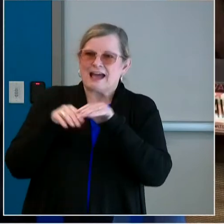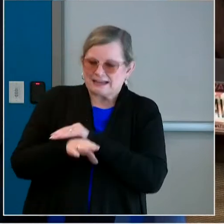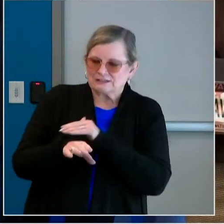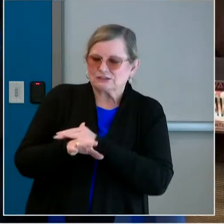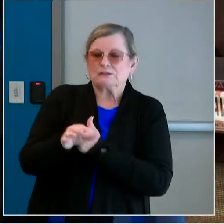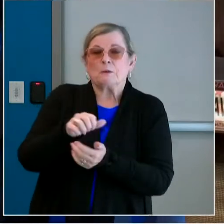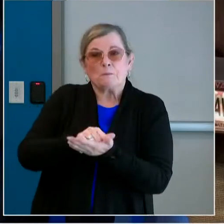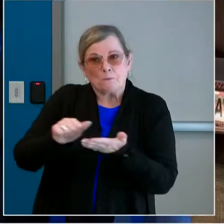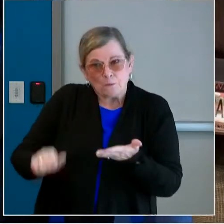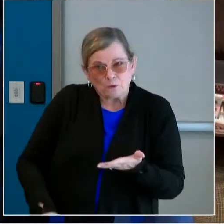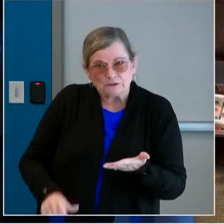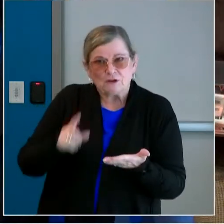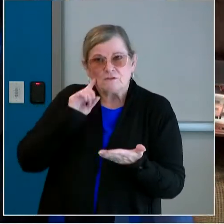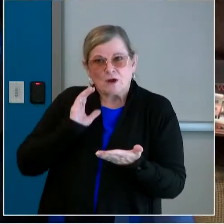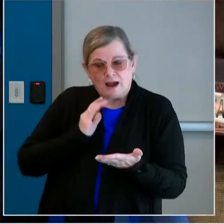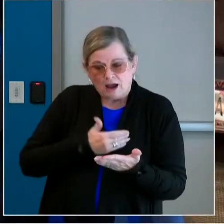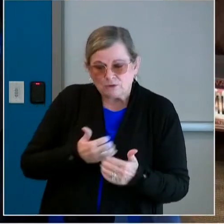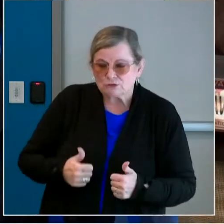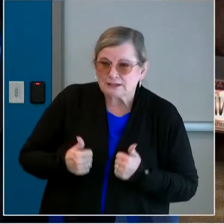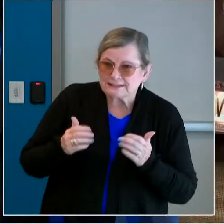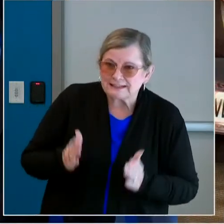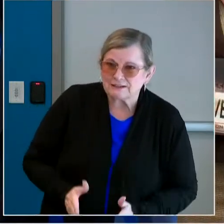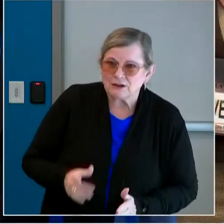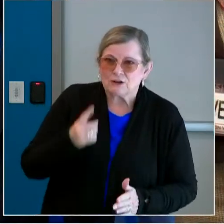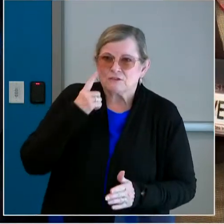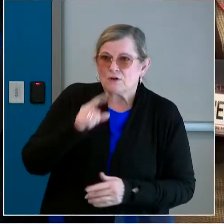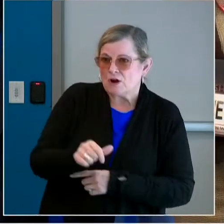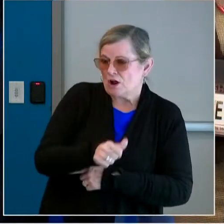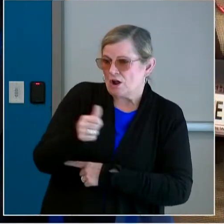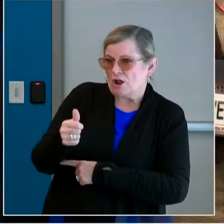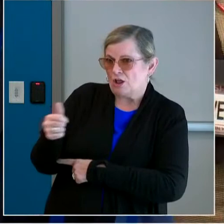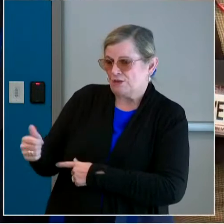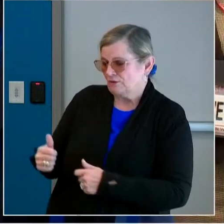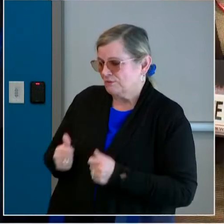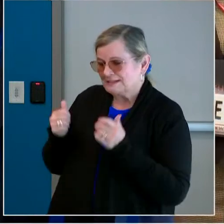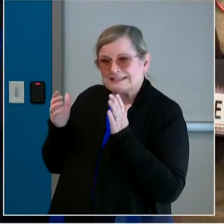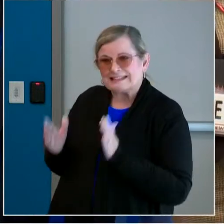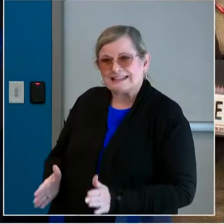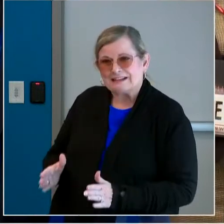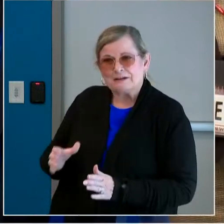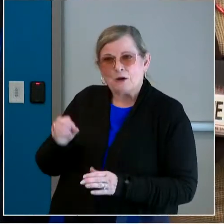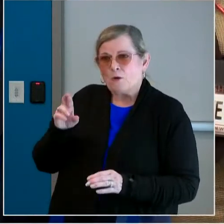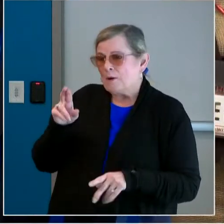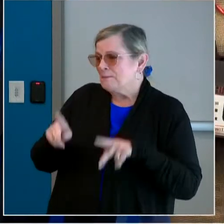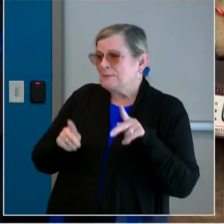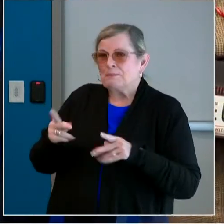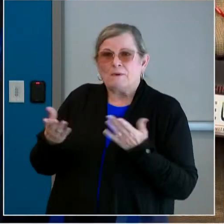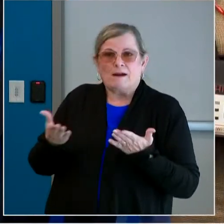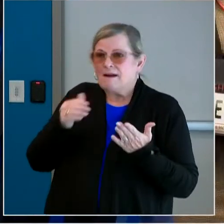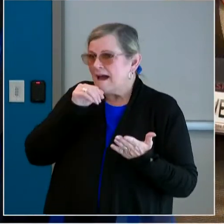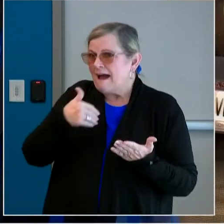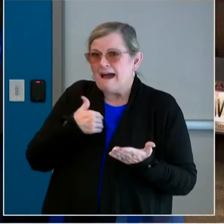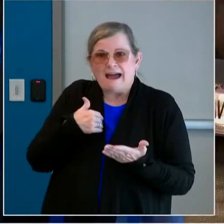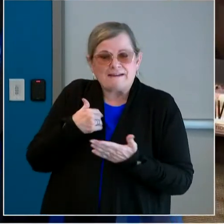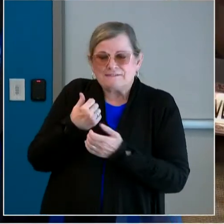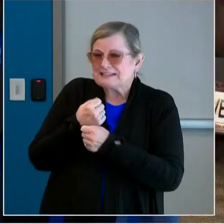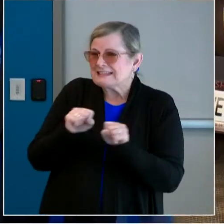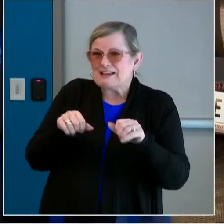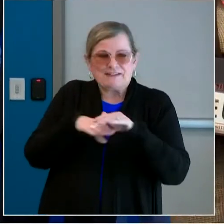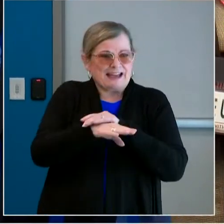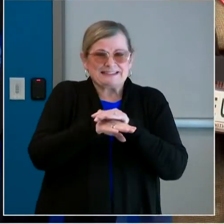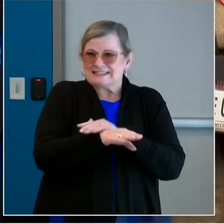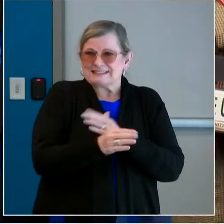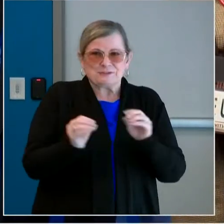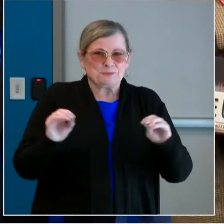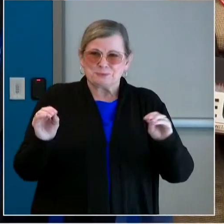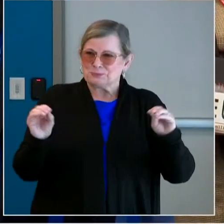for our residents, for other residents who might, or for those who might not have safe access in other parts of the country, to be a